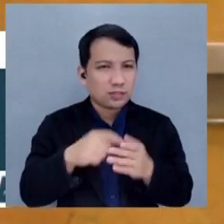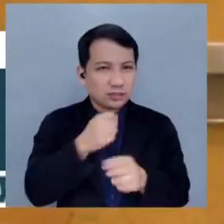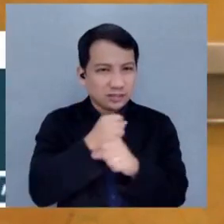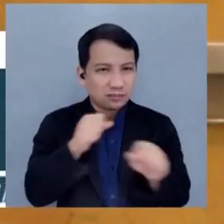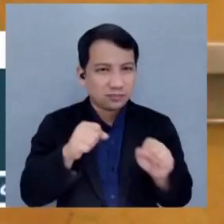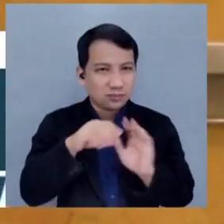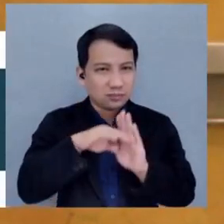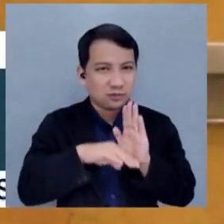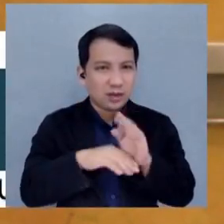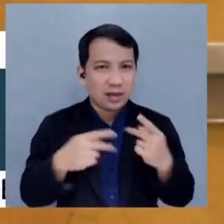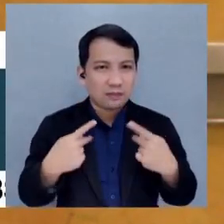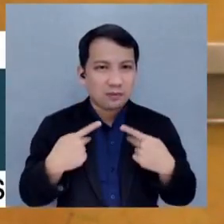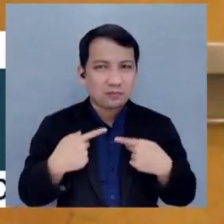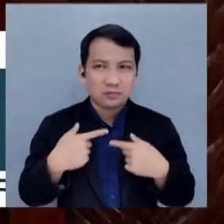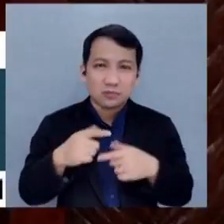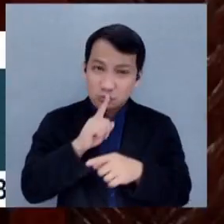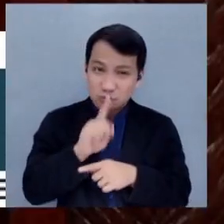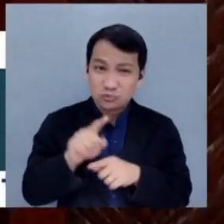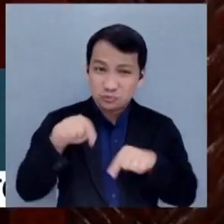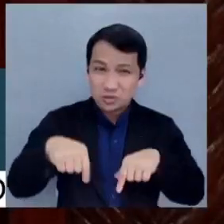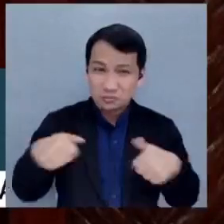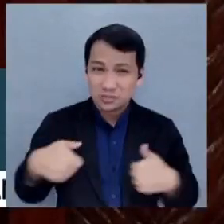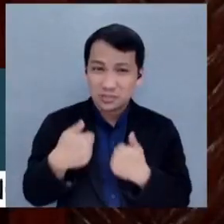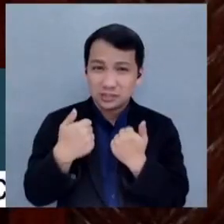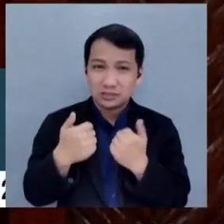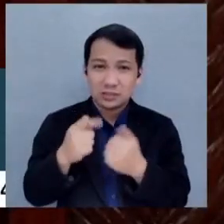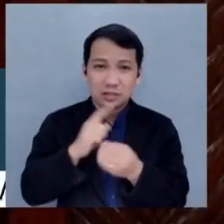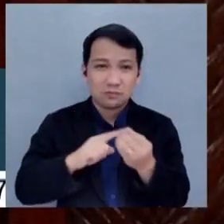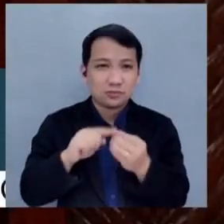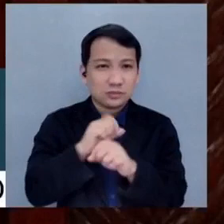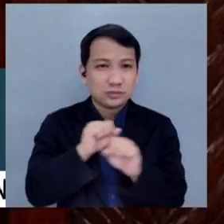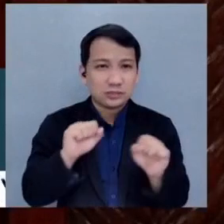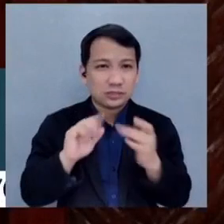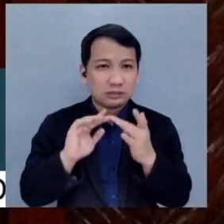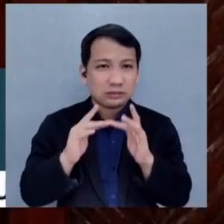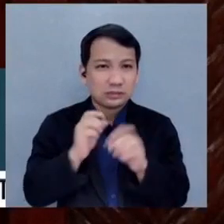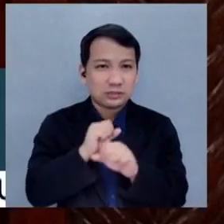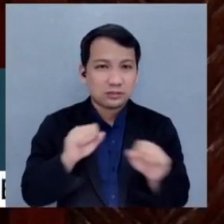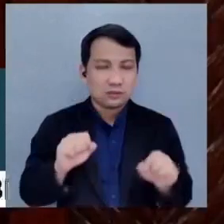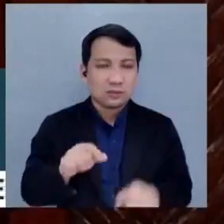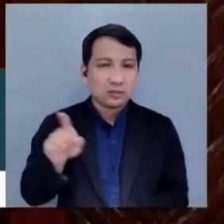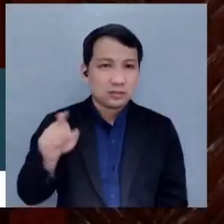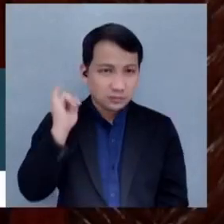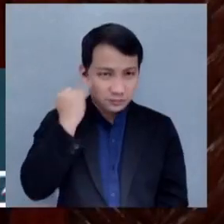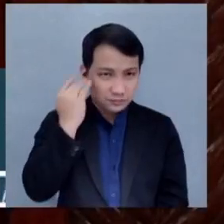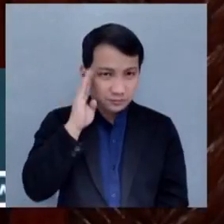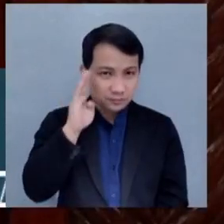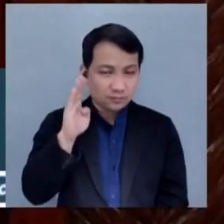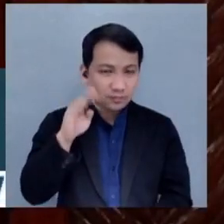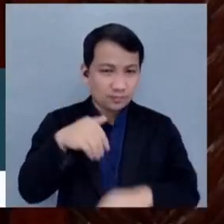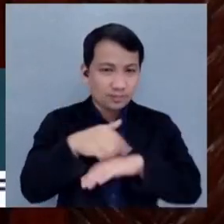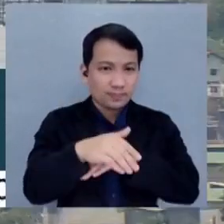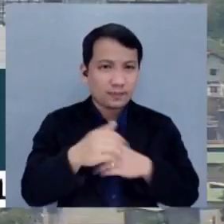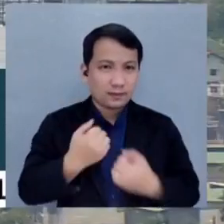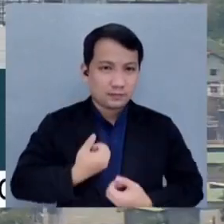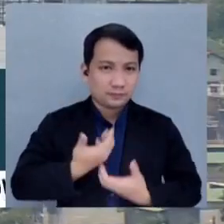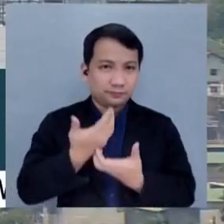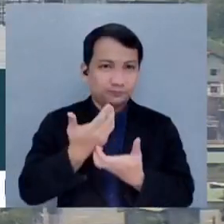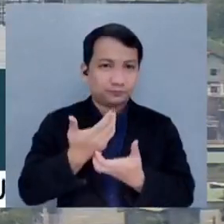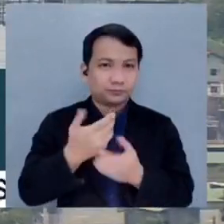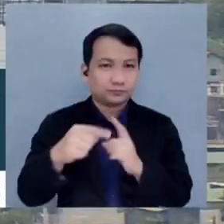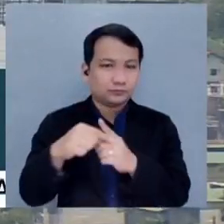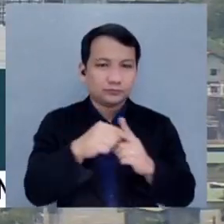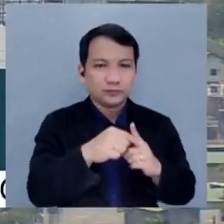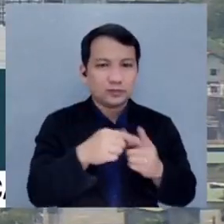There's some challenges here in the Philippines. U.S. President Joe Biden's Export Council expressed optimism on the